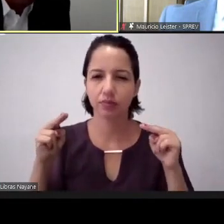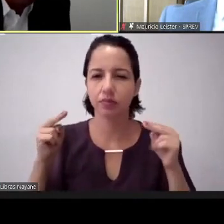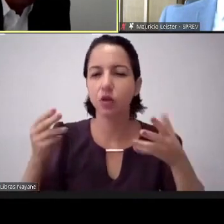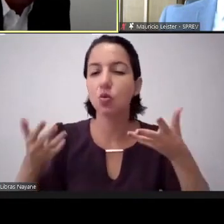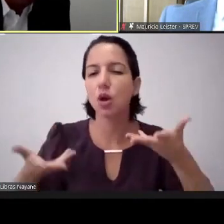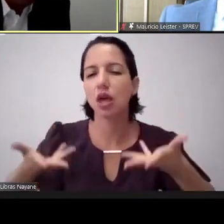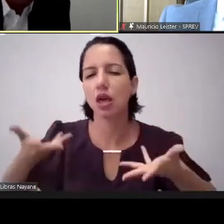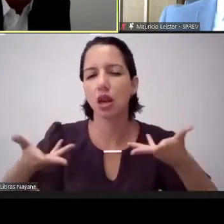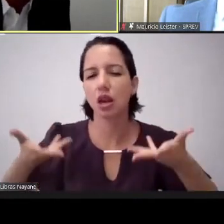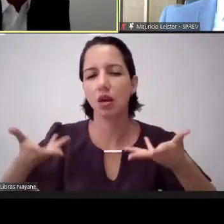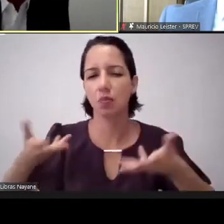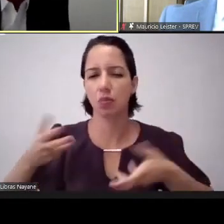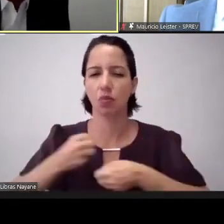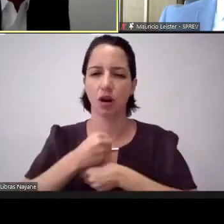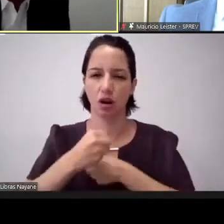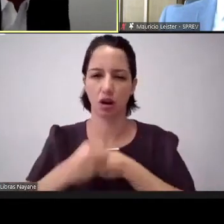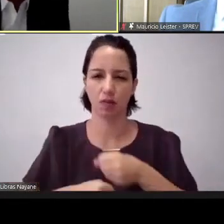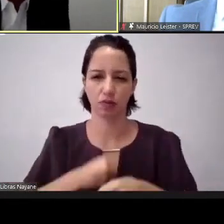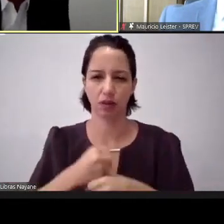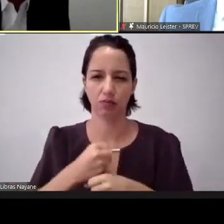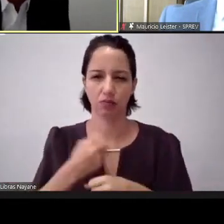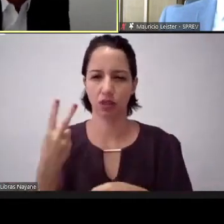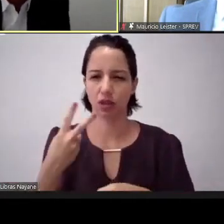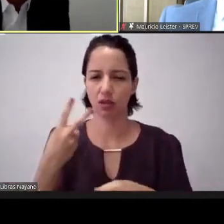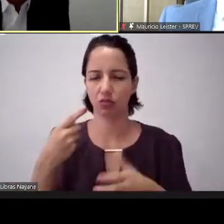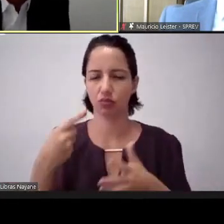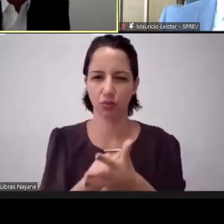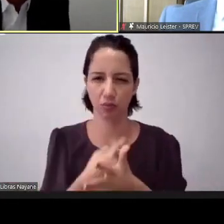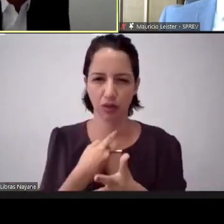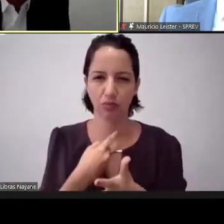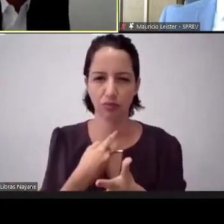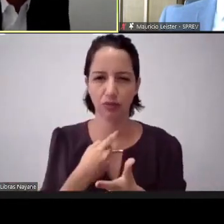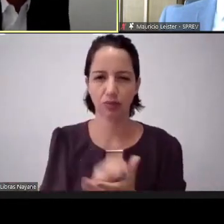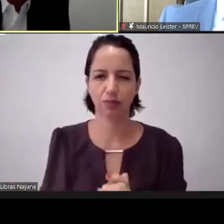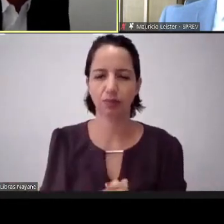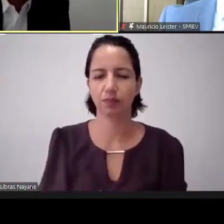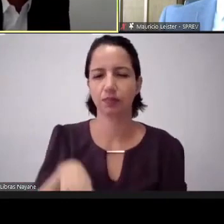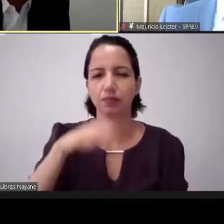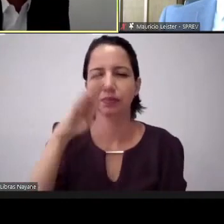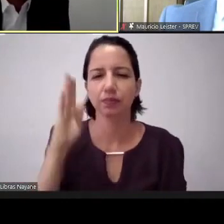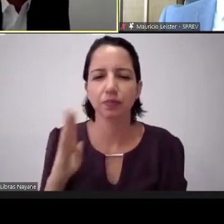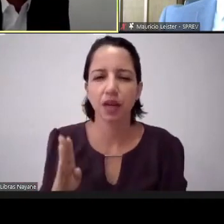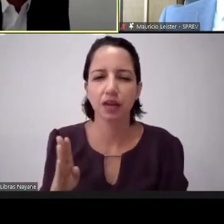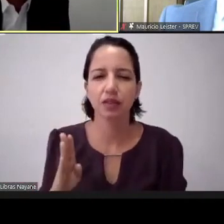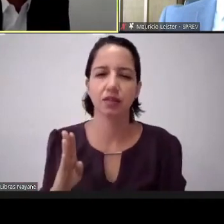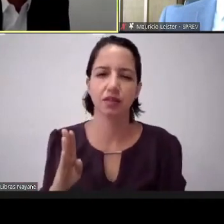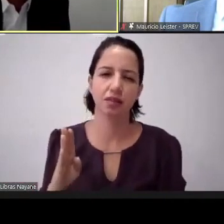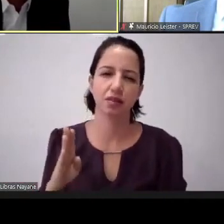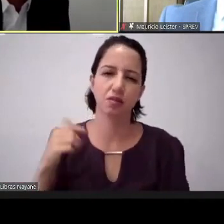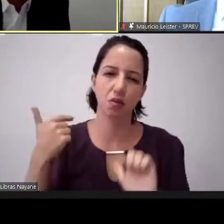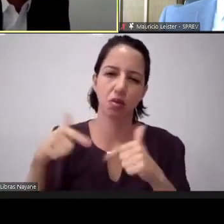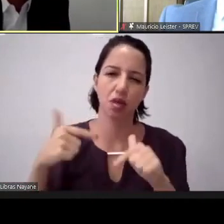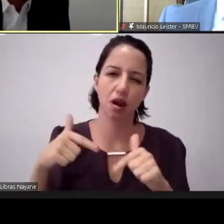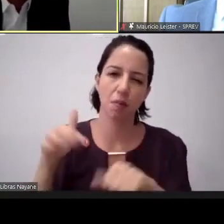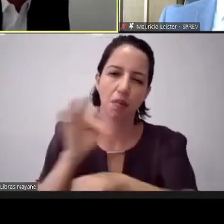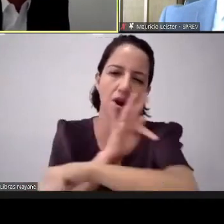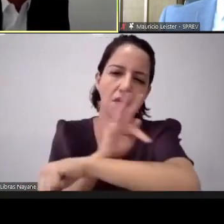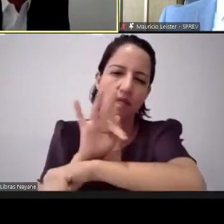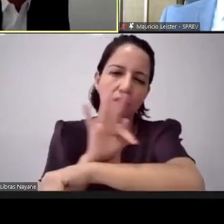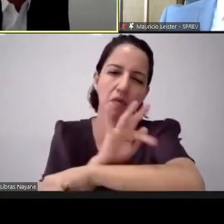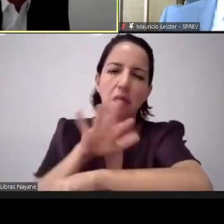The balance that we're going to find tomorrow, for example, the